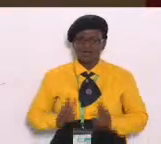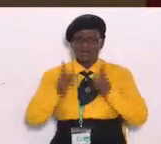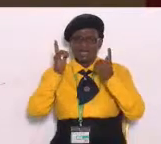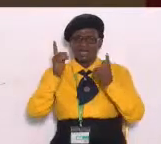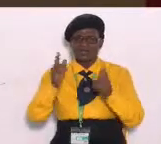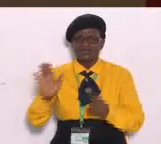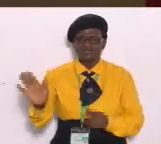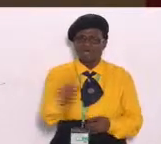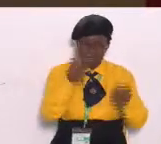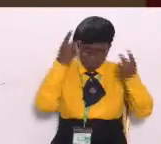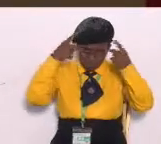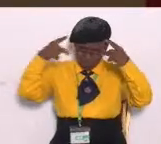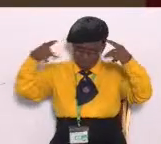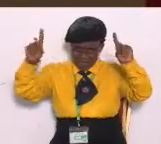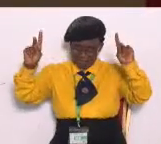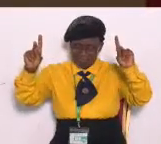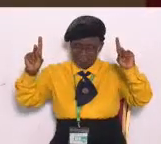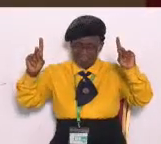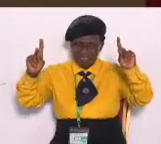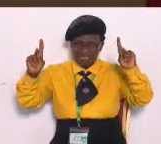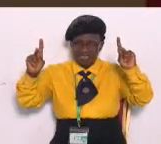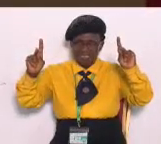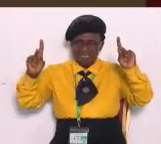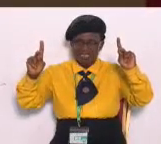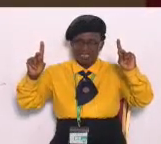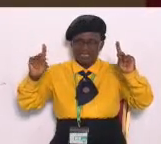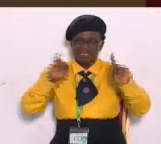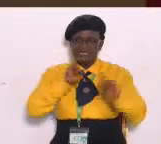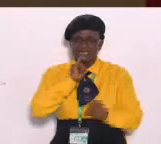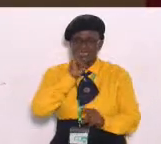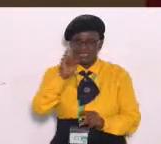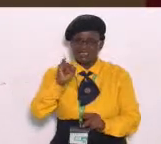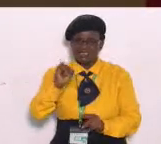Your prosperity pleases God.